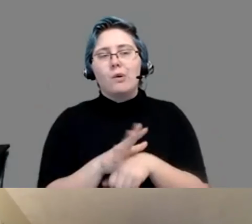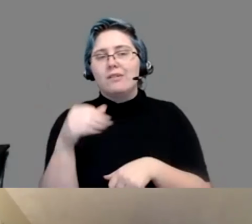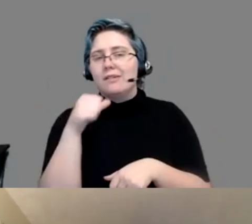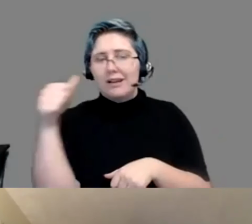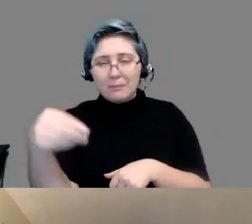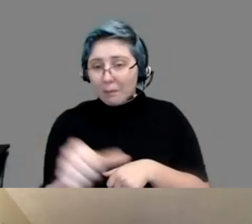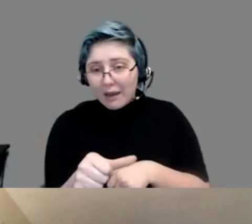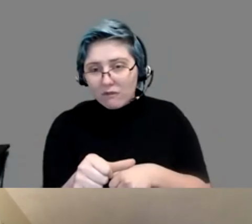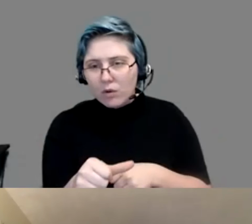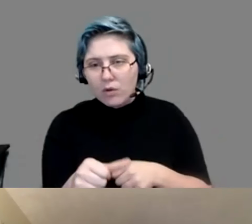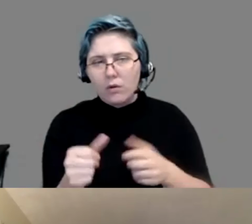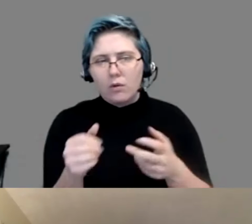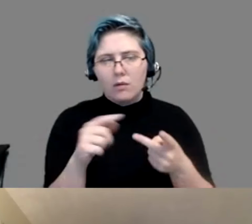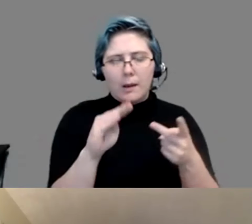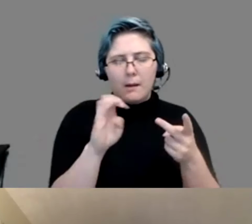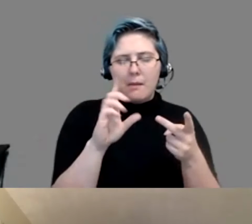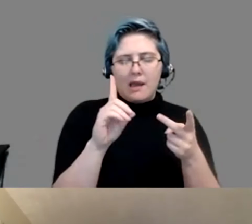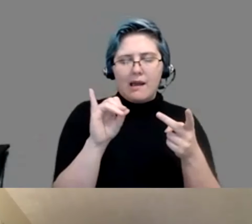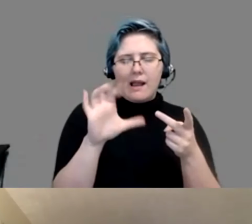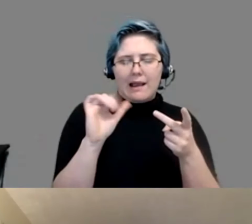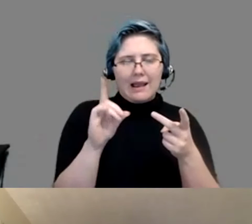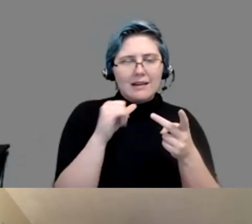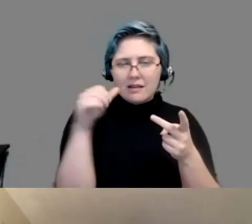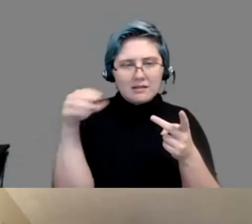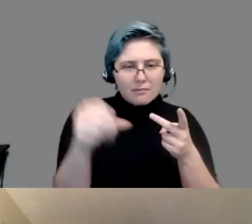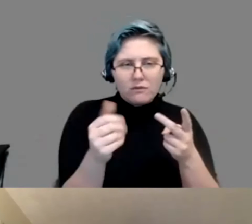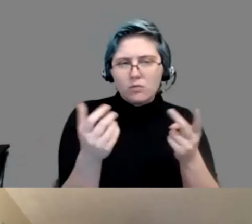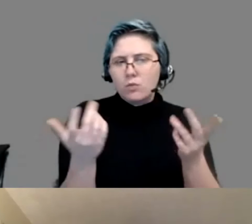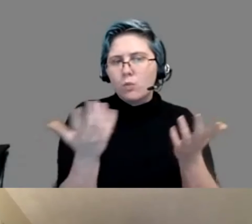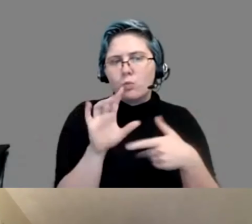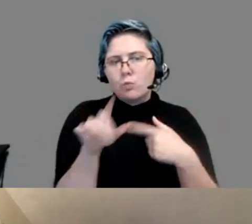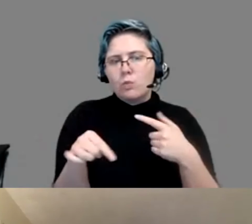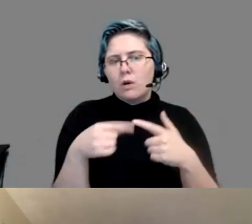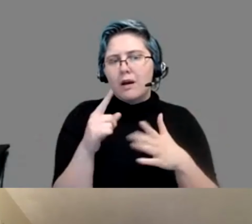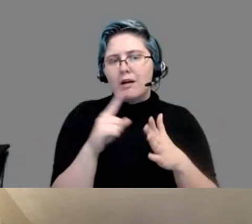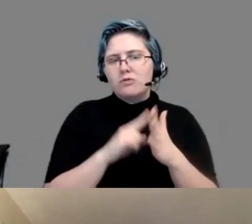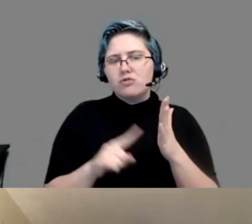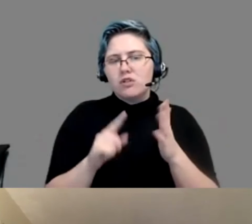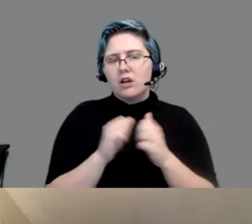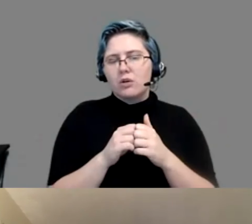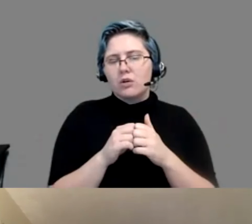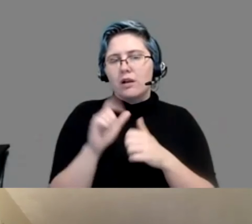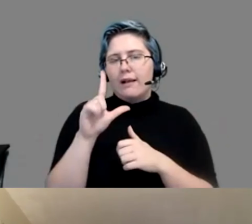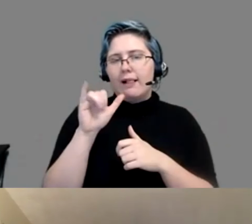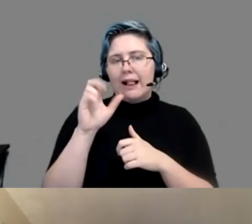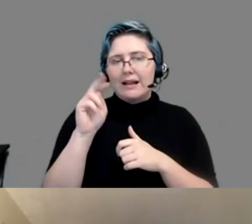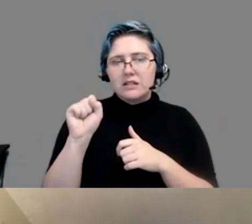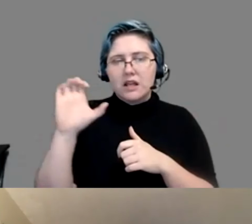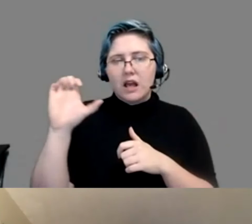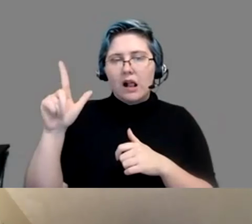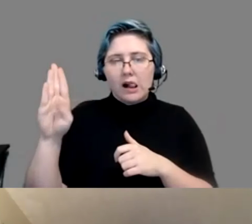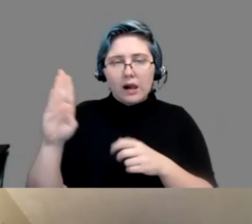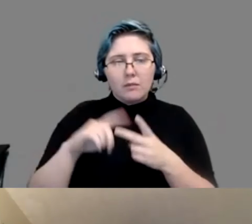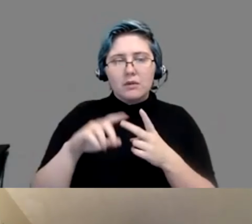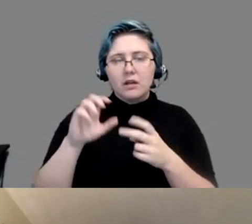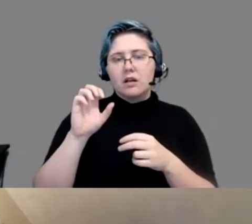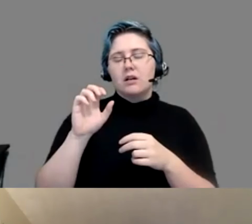it, or Medicaid doesn't pay for it? What about checking with Lions Club, the